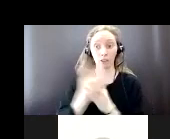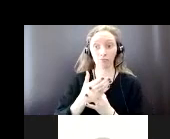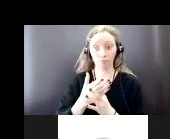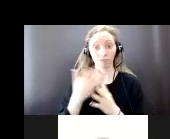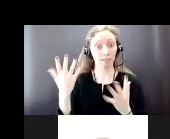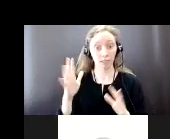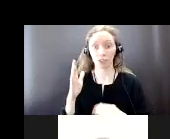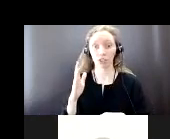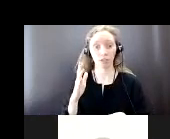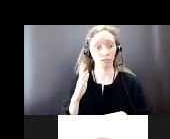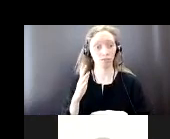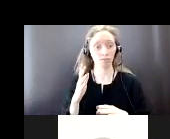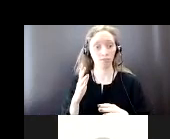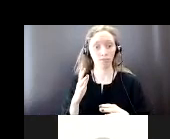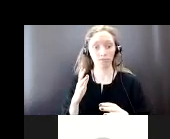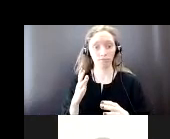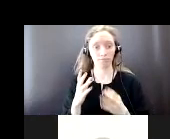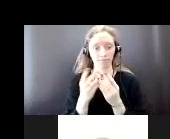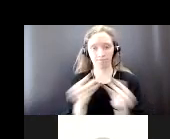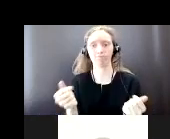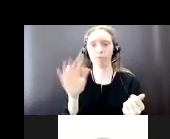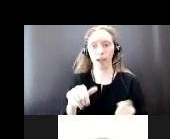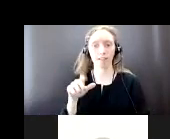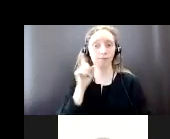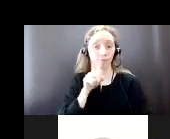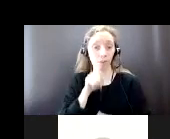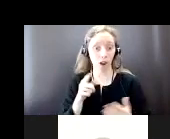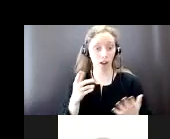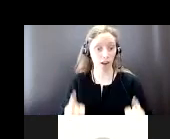1,855 telephone numbers were disrupted.